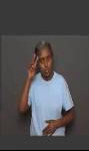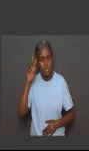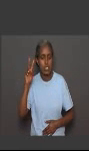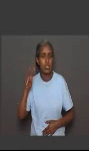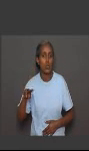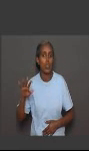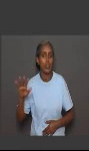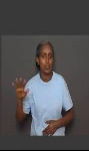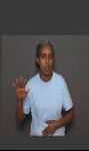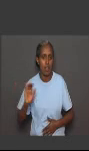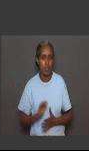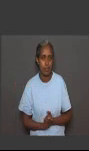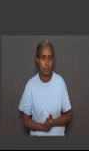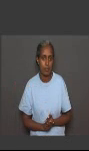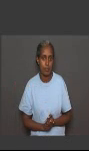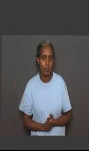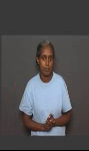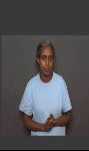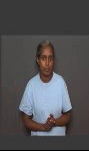is 25.